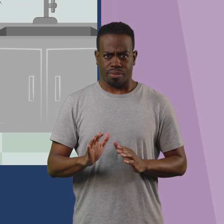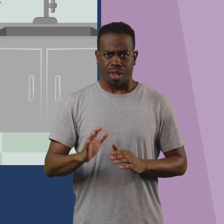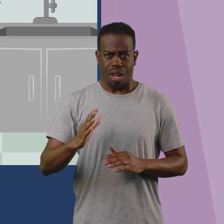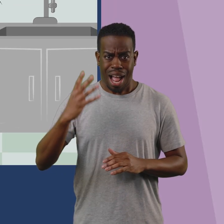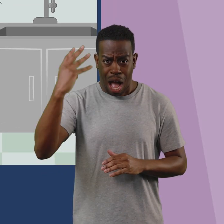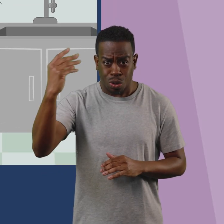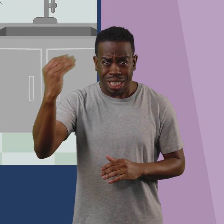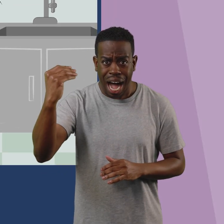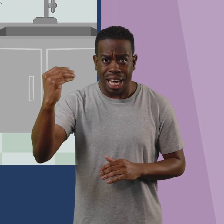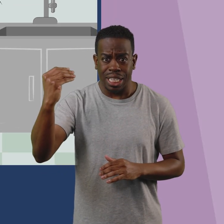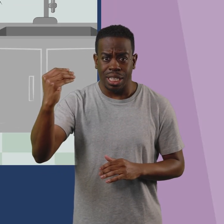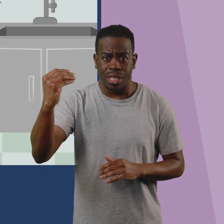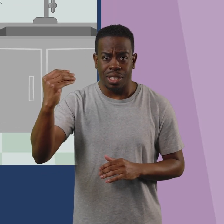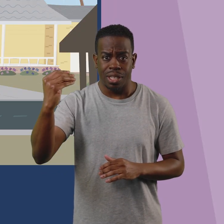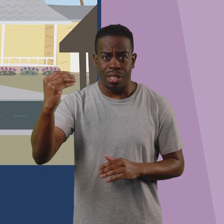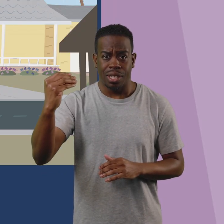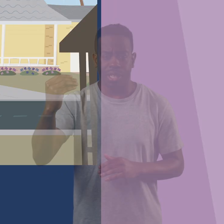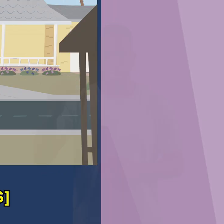Outside?